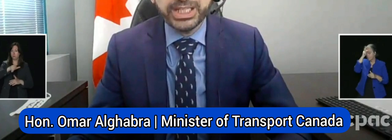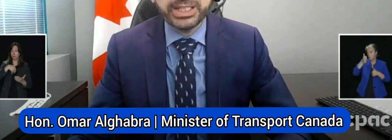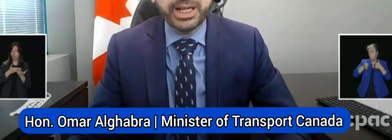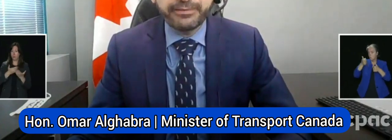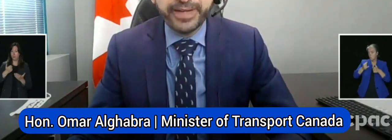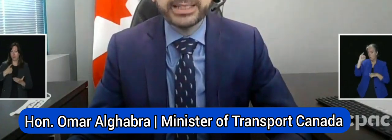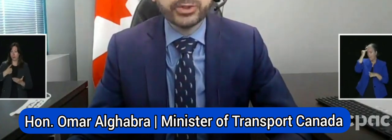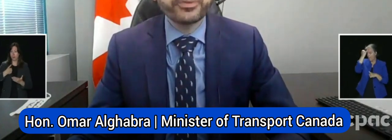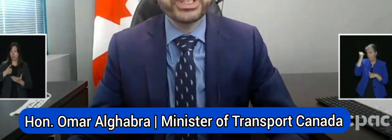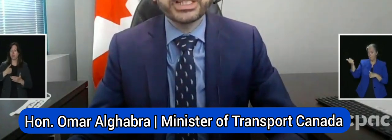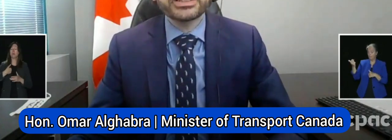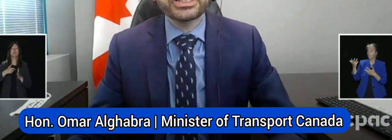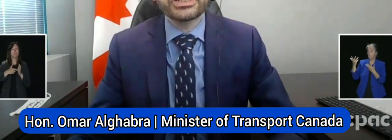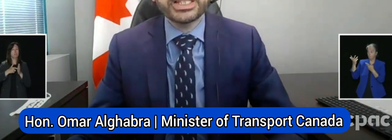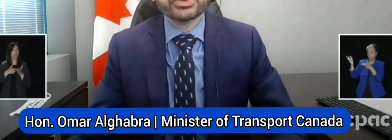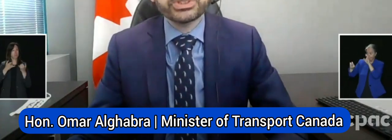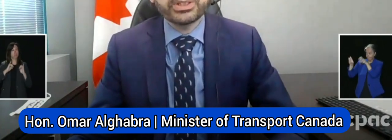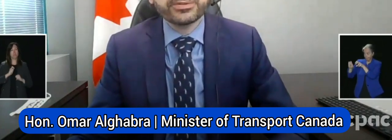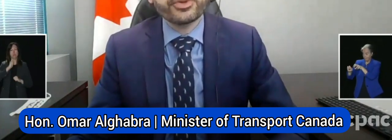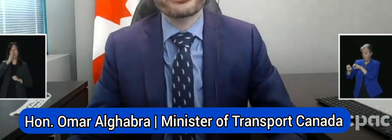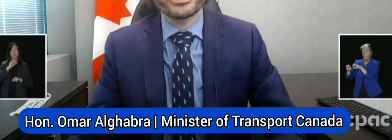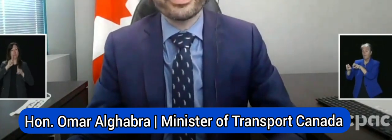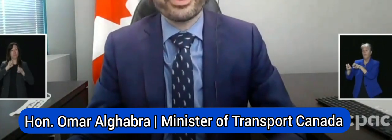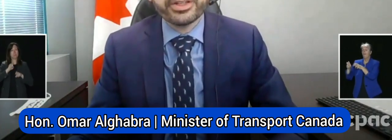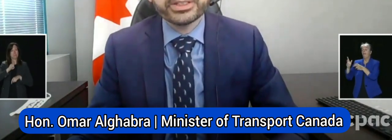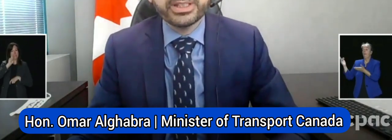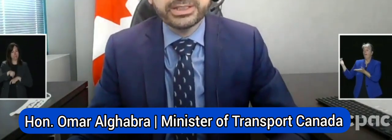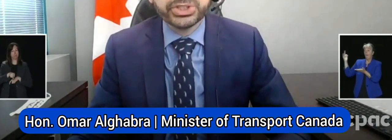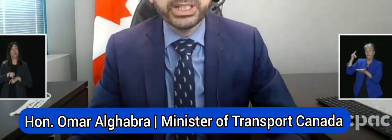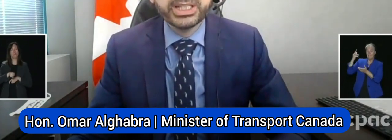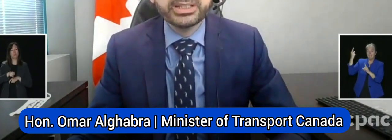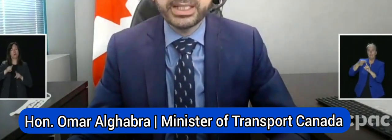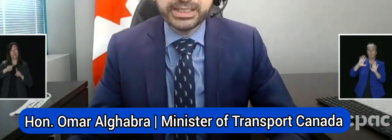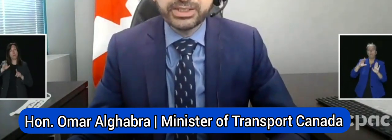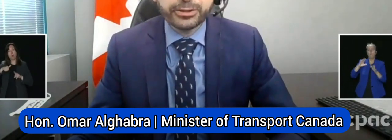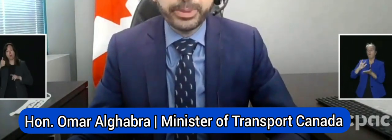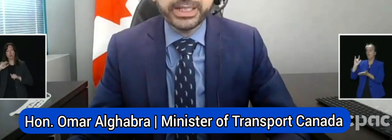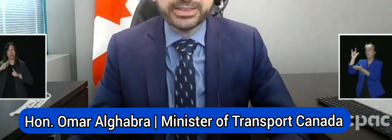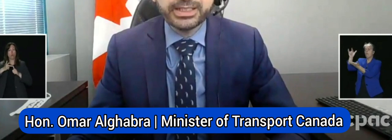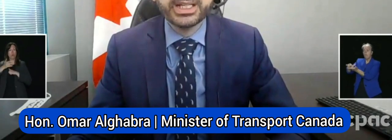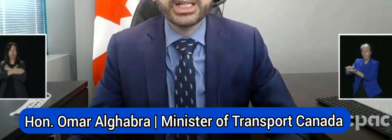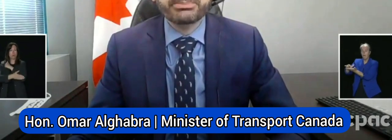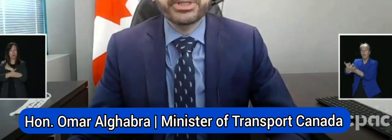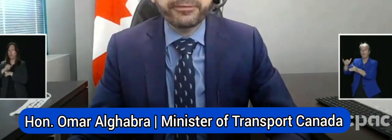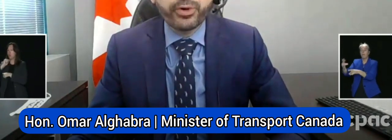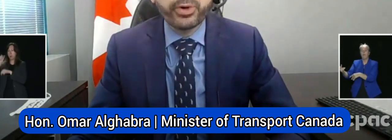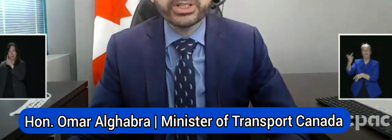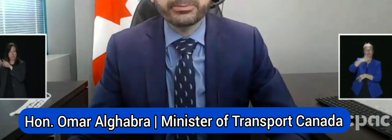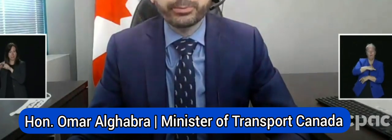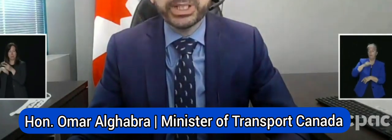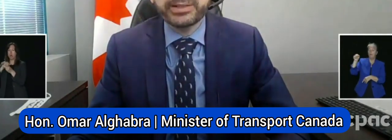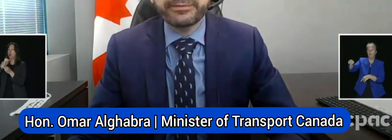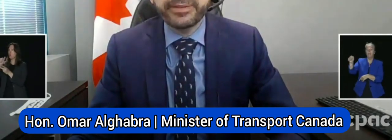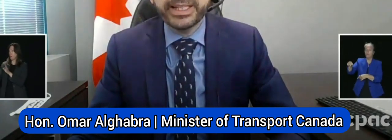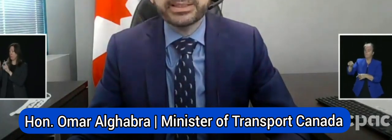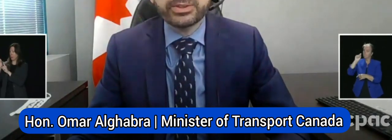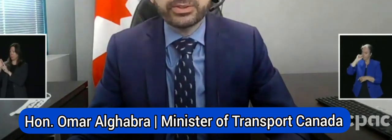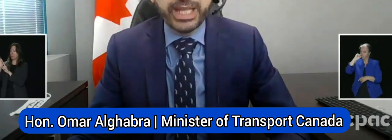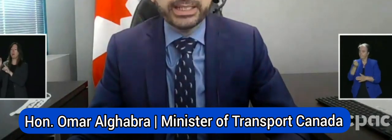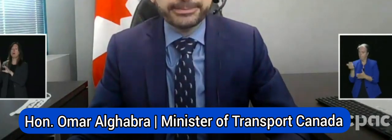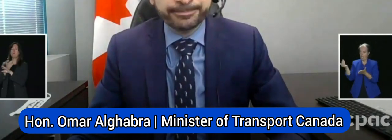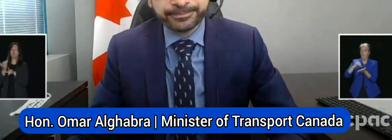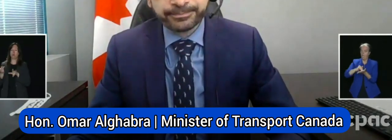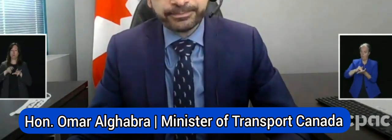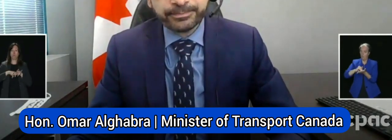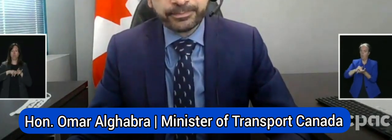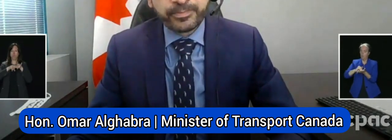must obtain a valid COVID-19 test result from a third country, not India or Pakistan, before boarding a flight